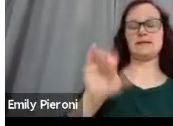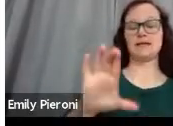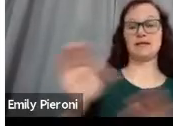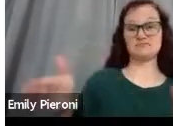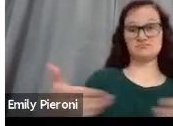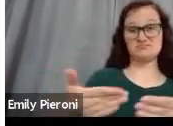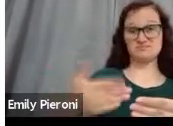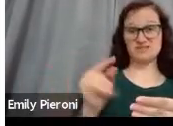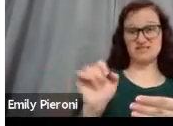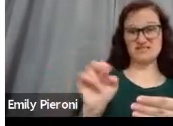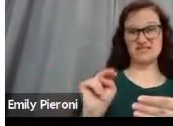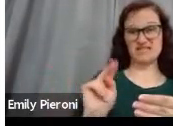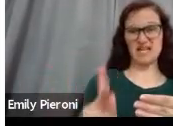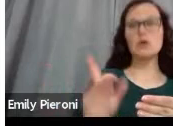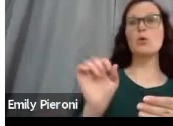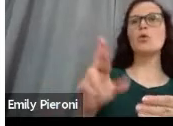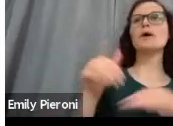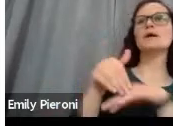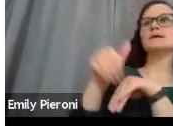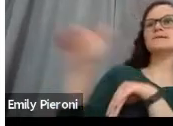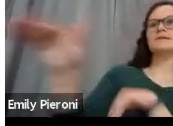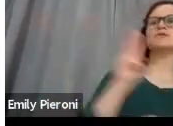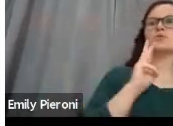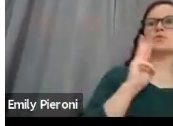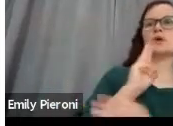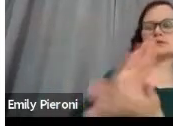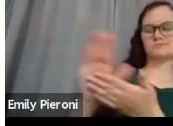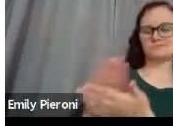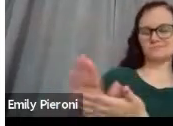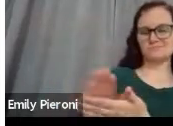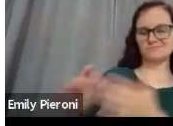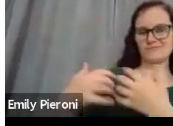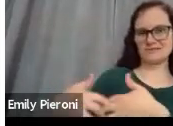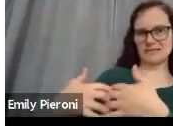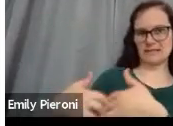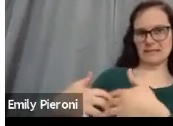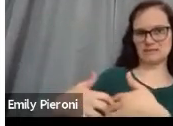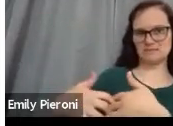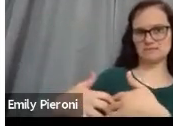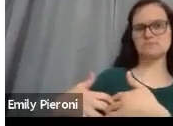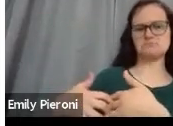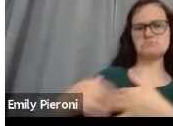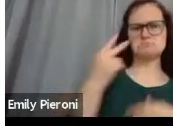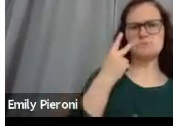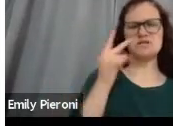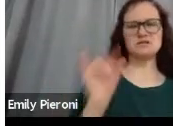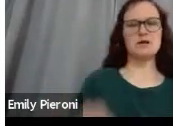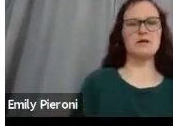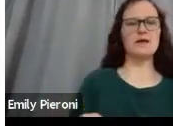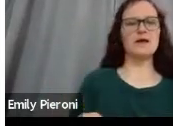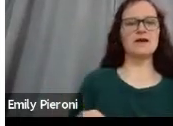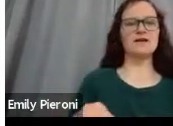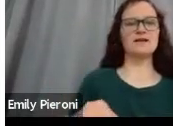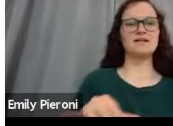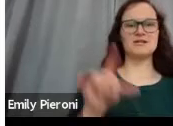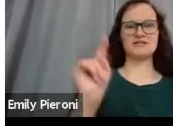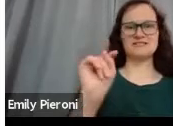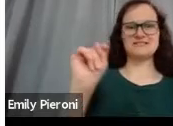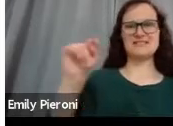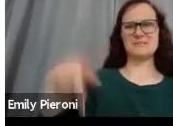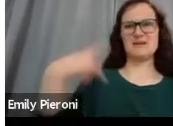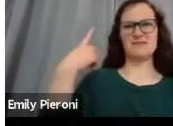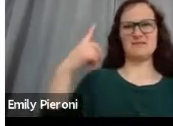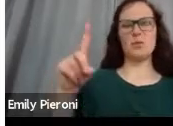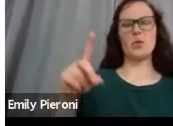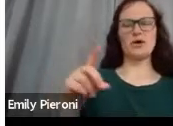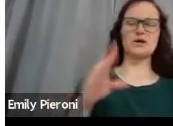wastewater treatment plants for most of us. And we saw that with the run of toilet paper during the